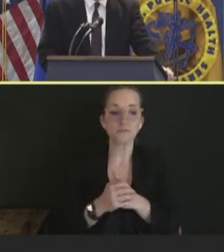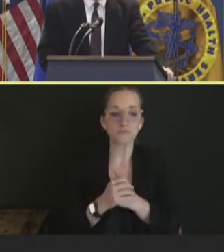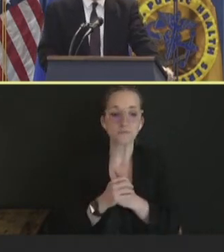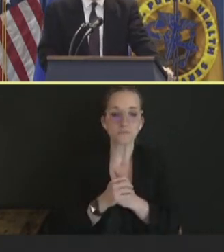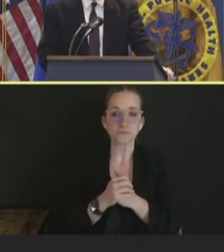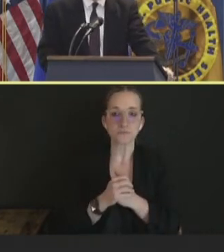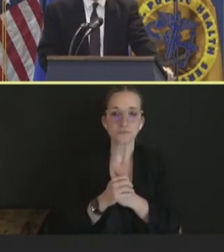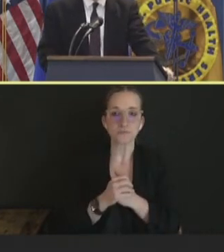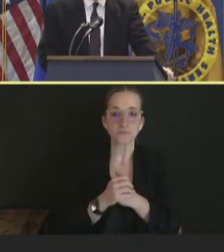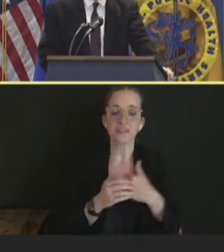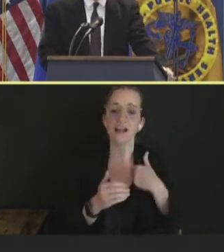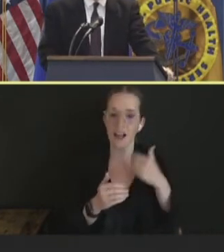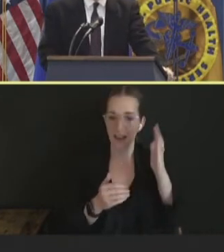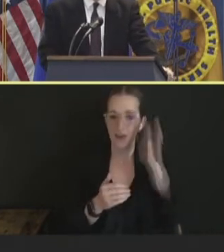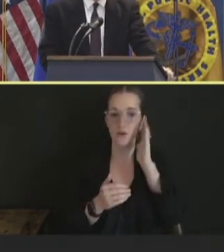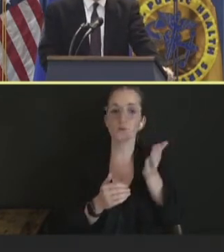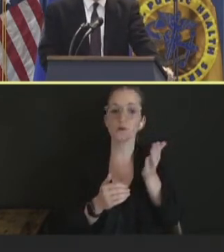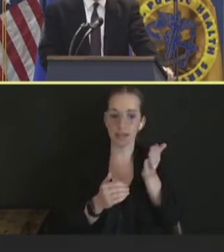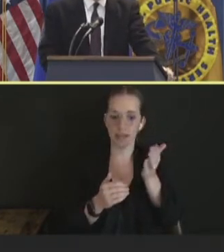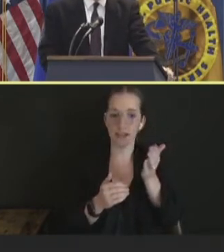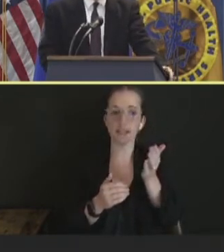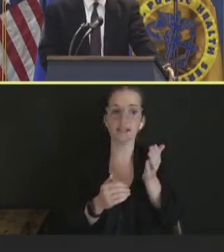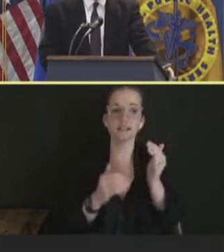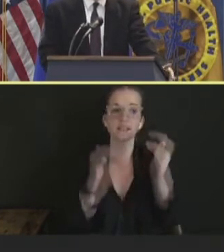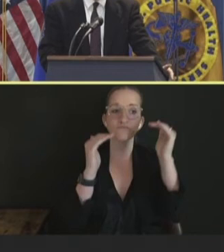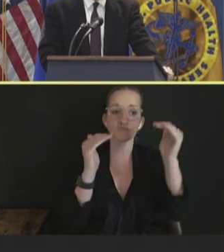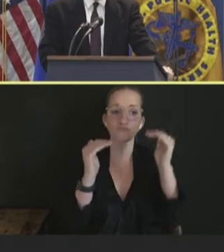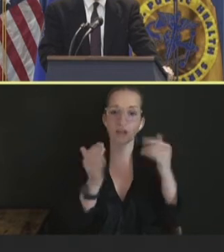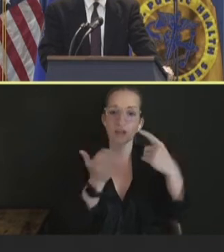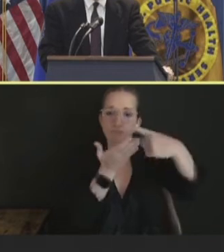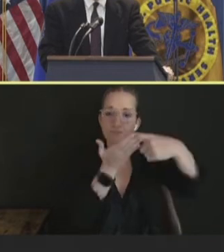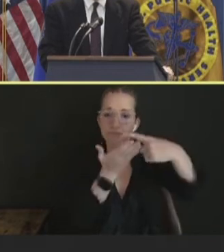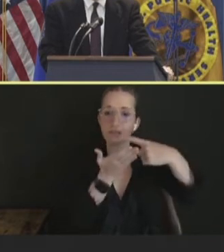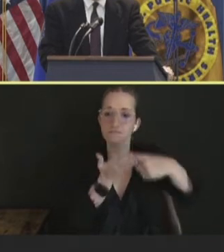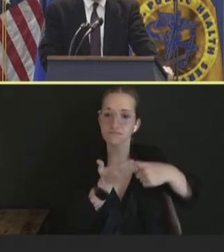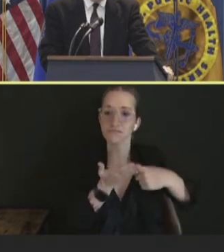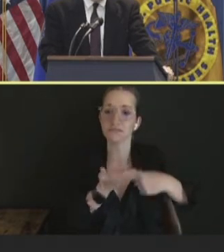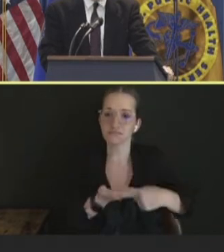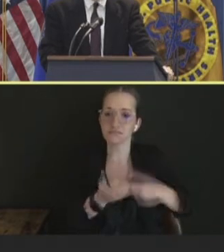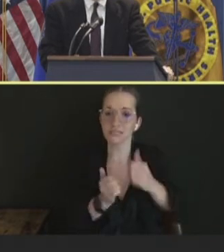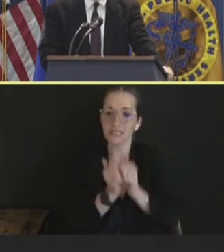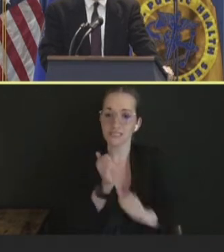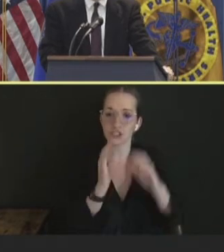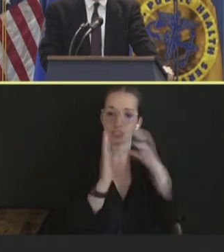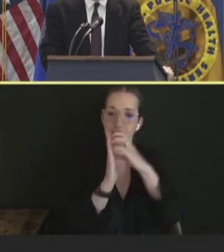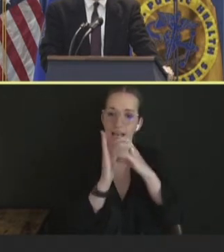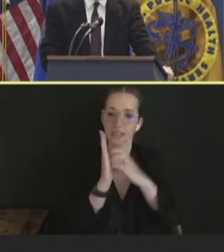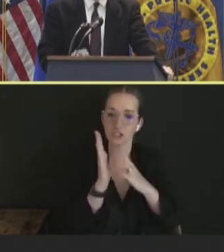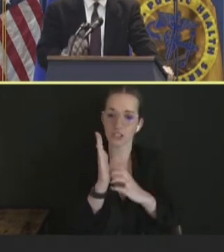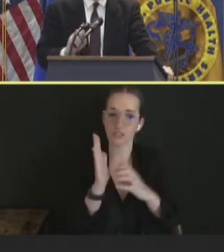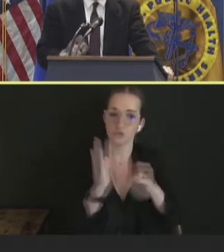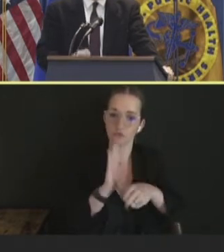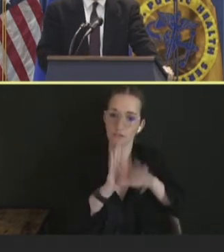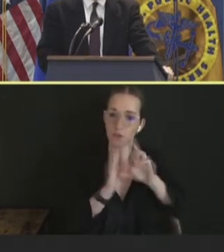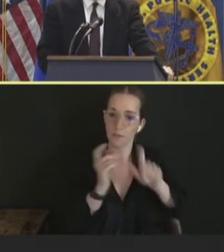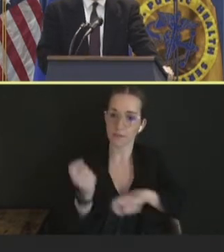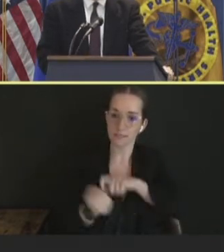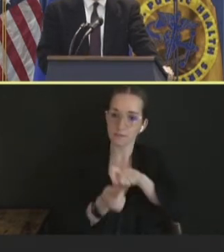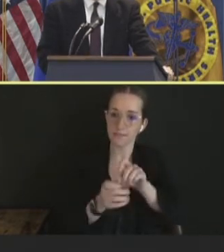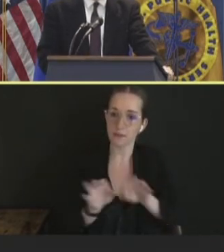I will spend a little bit of time in each section just reviewing the specific importance of that